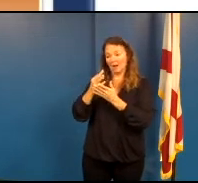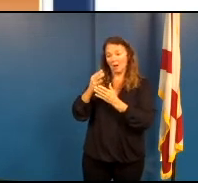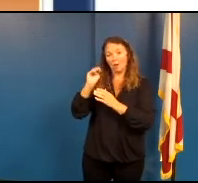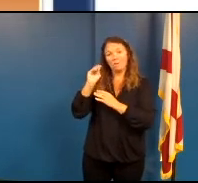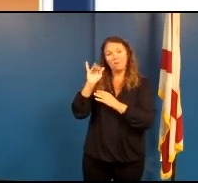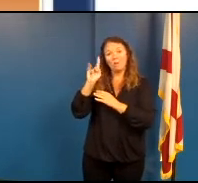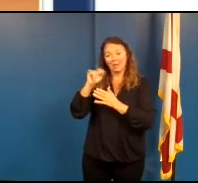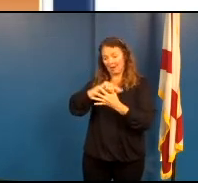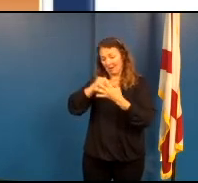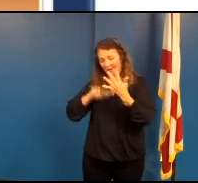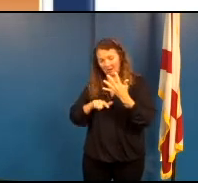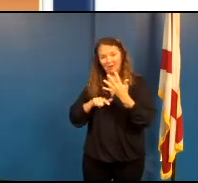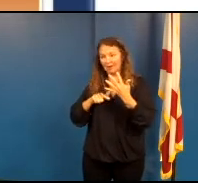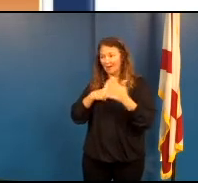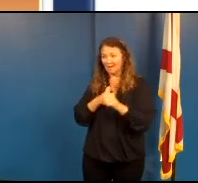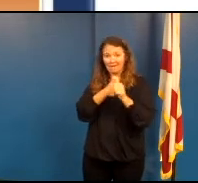certainly